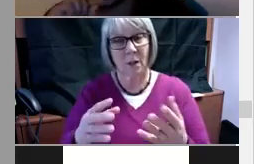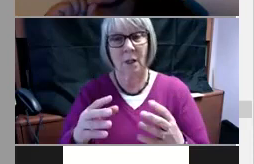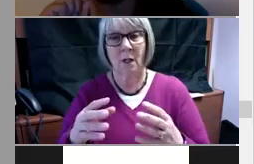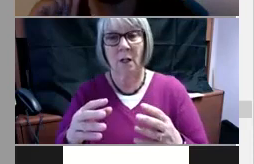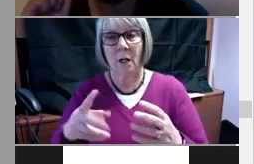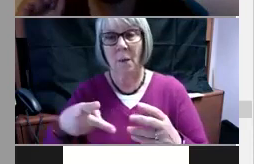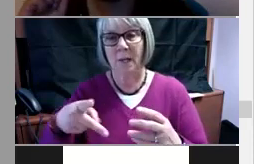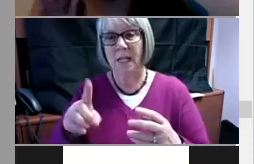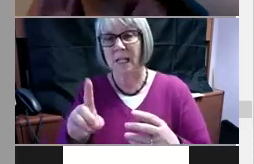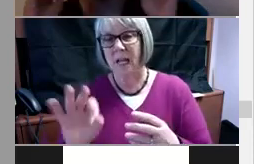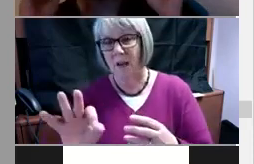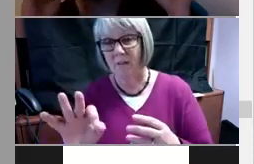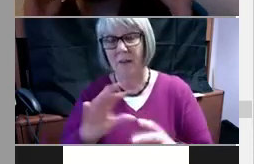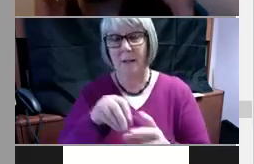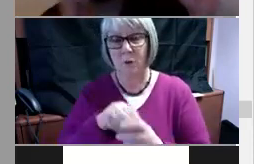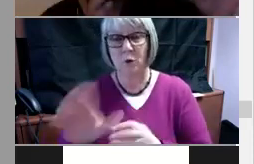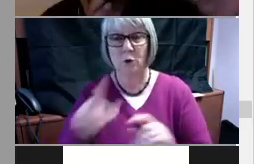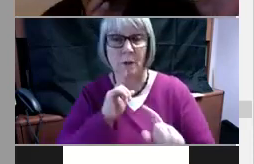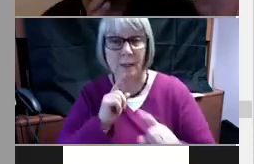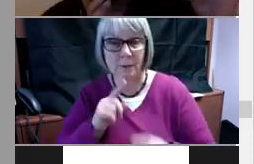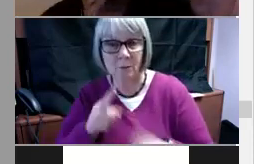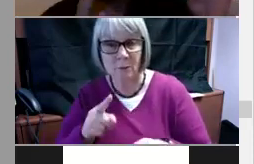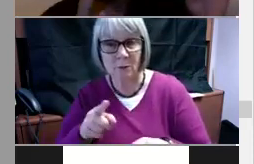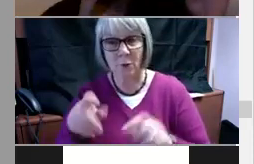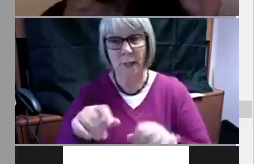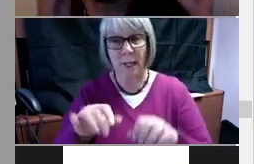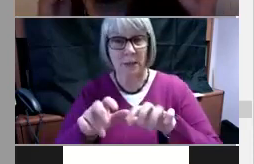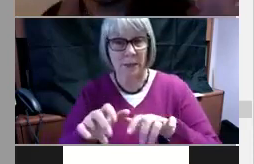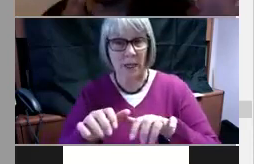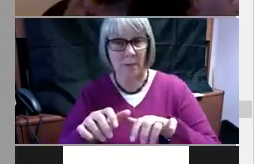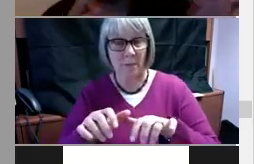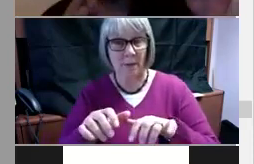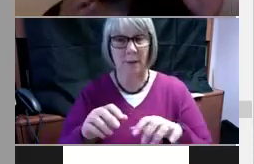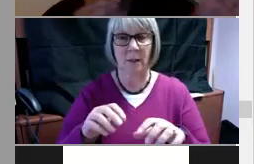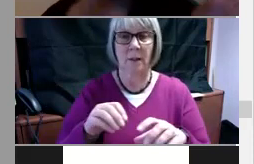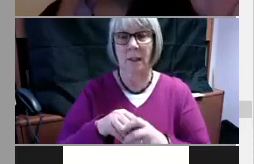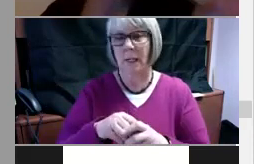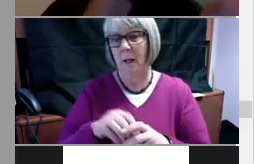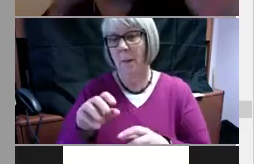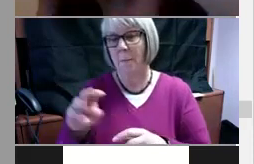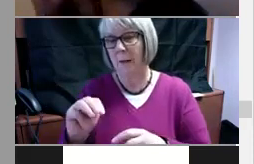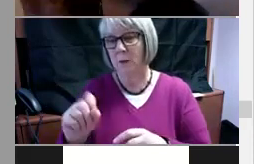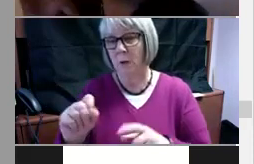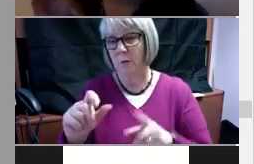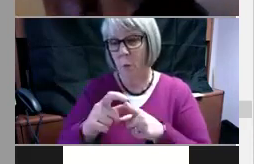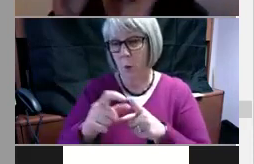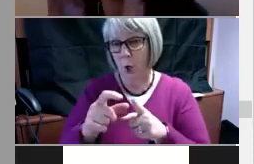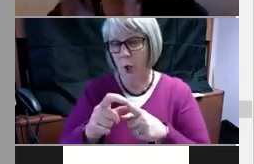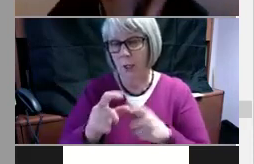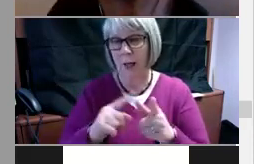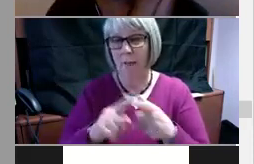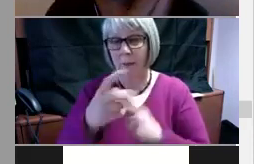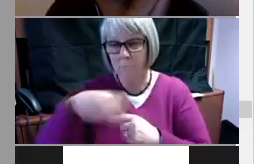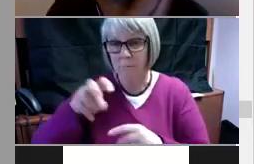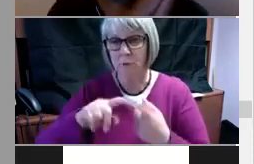your solutions. So you can either type it up in Microsoft Word and then convert that to PDF, or